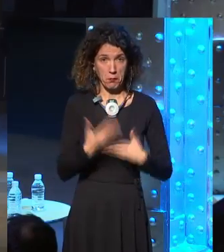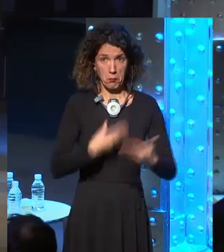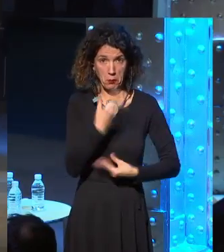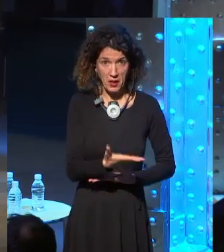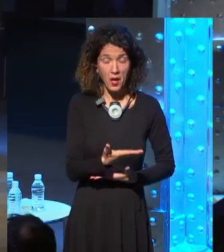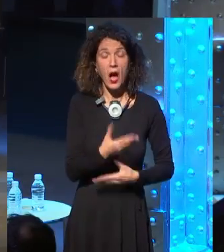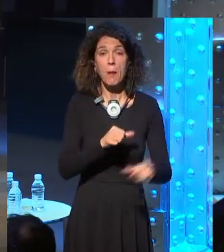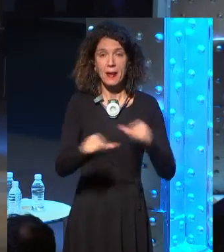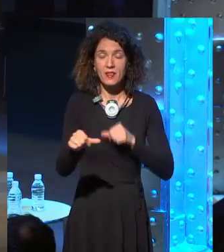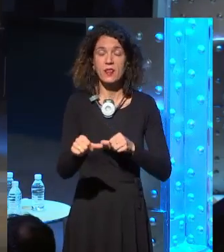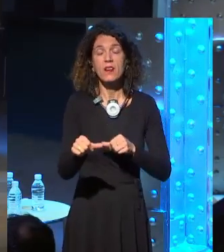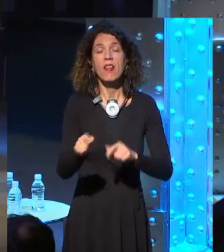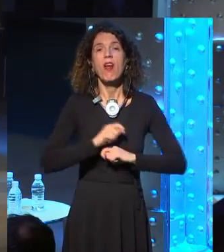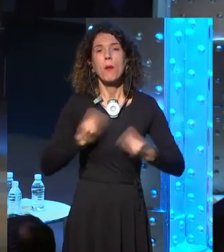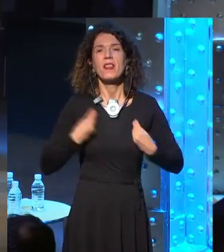better.